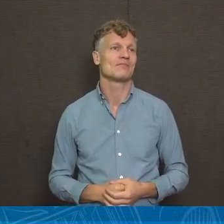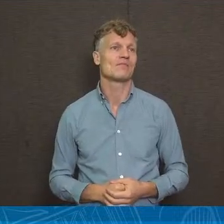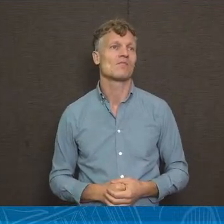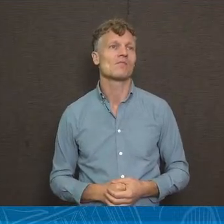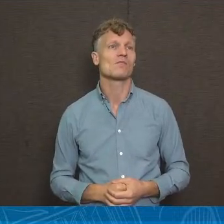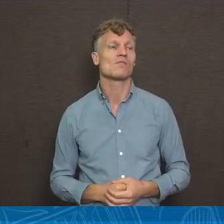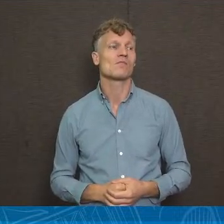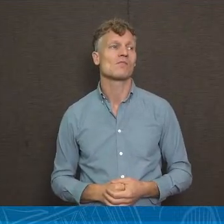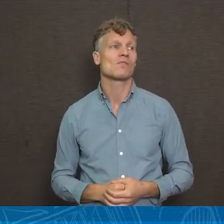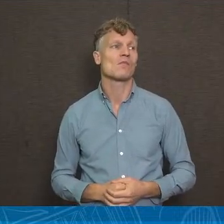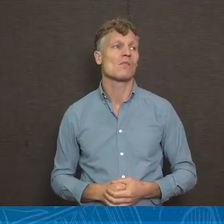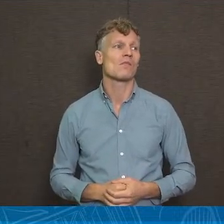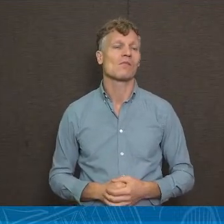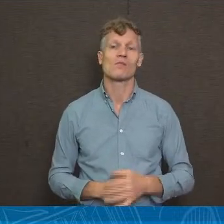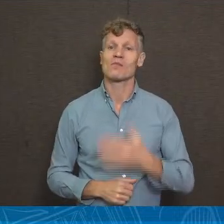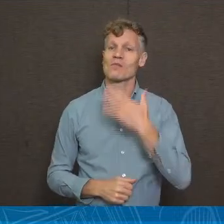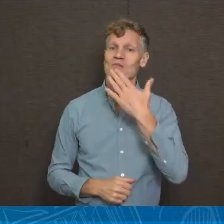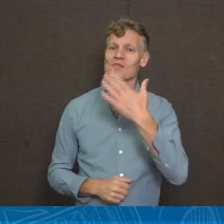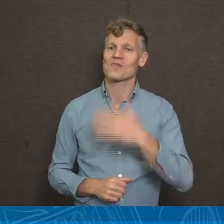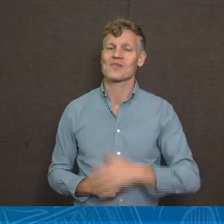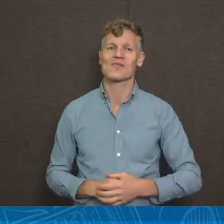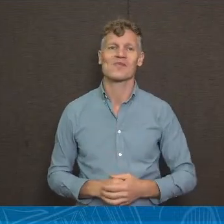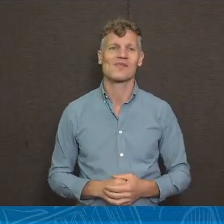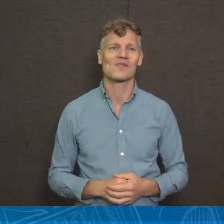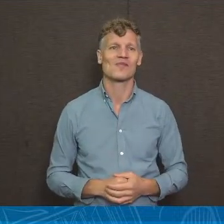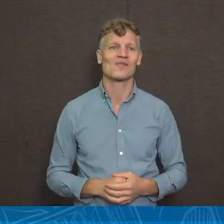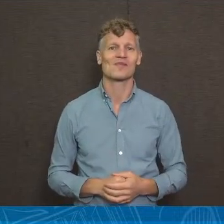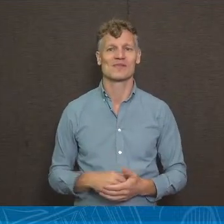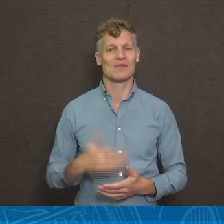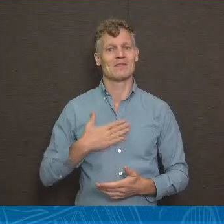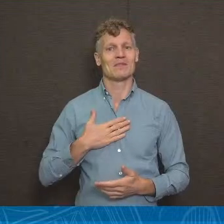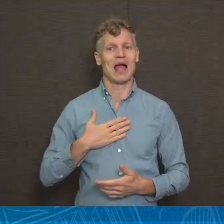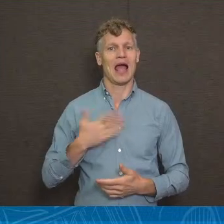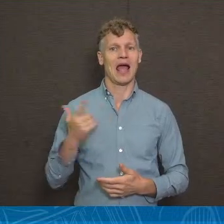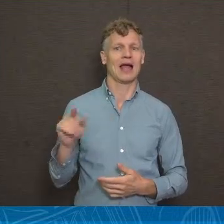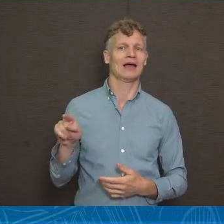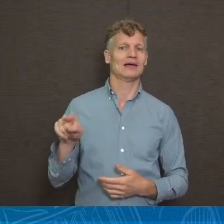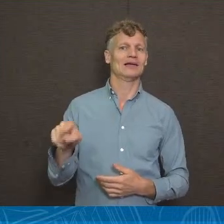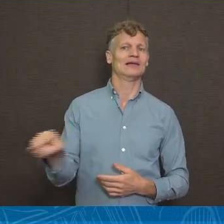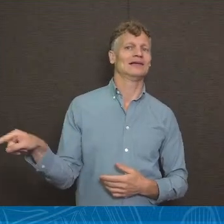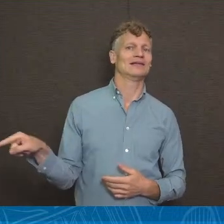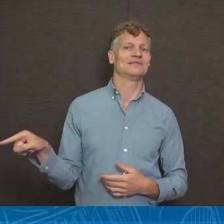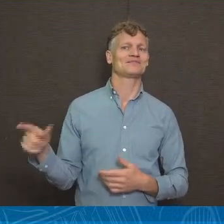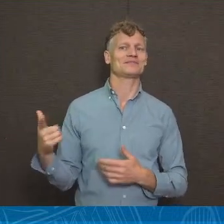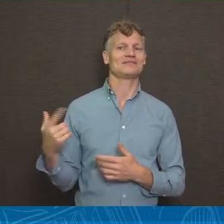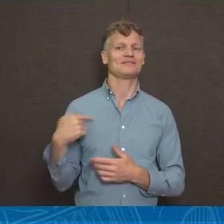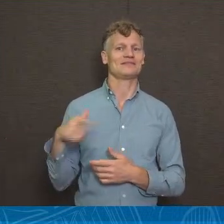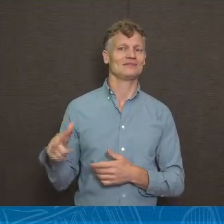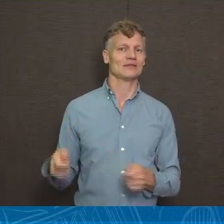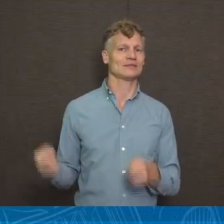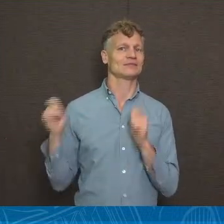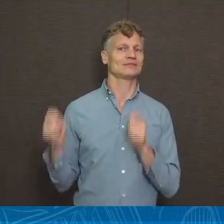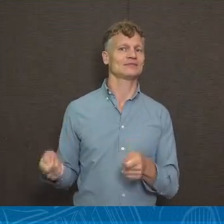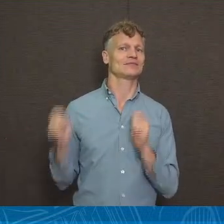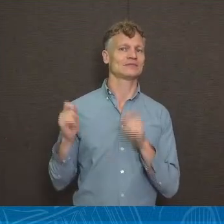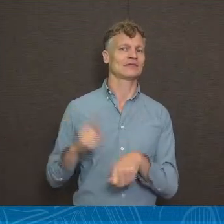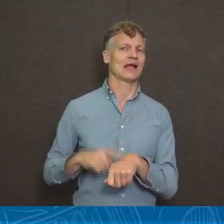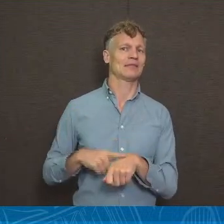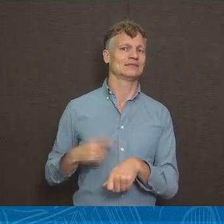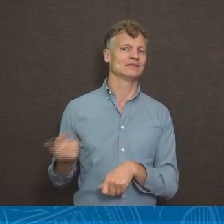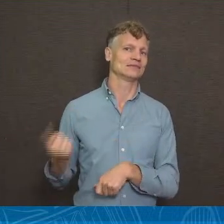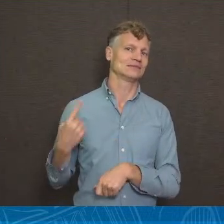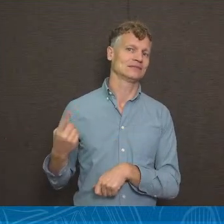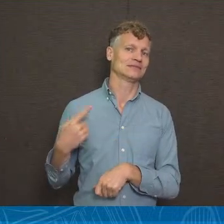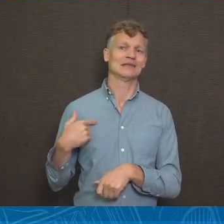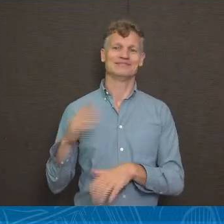address, thank you, Brownen. My colleagues are keeping me on target. So I will